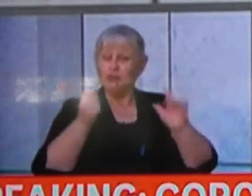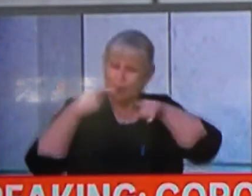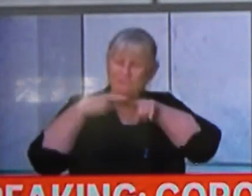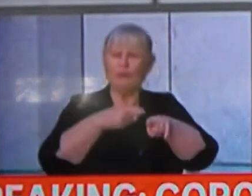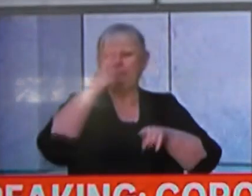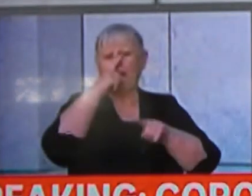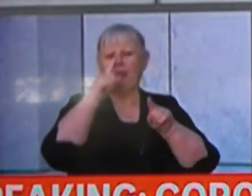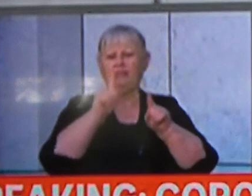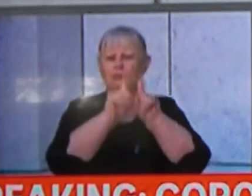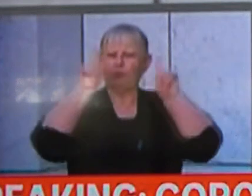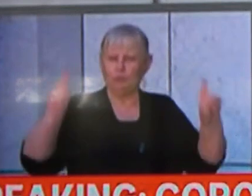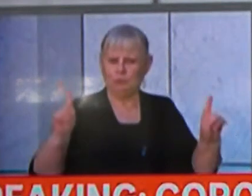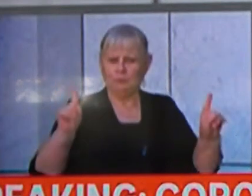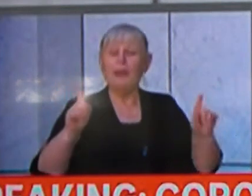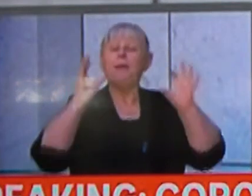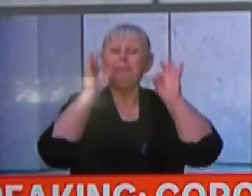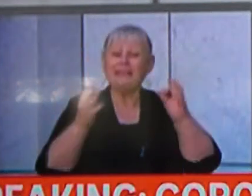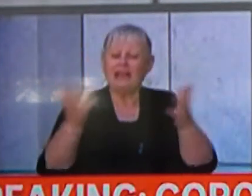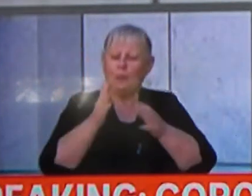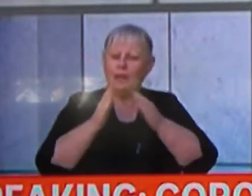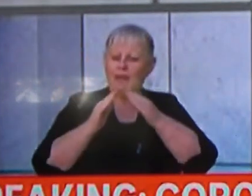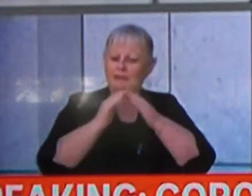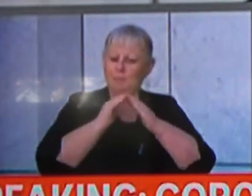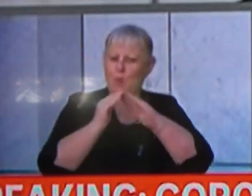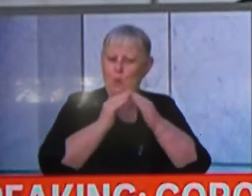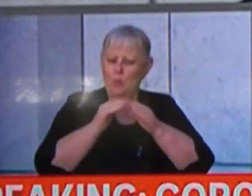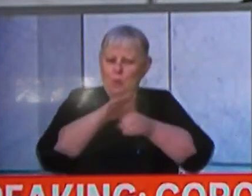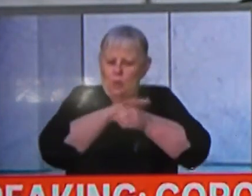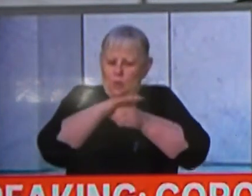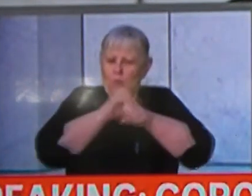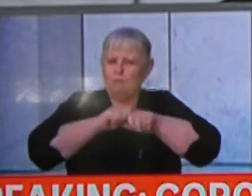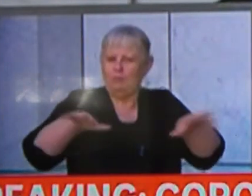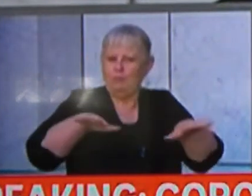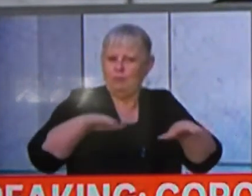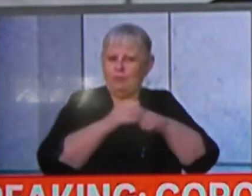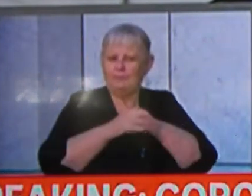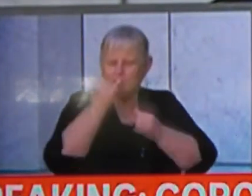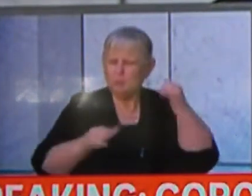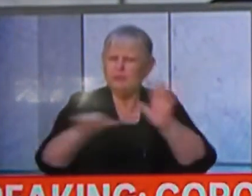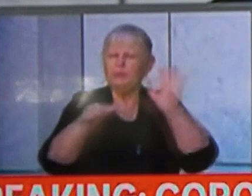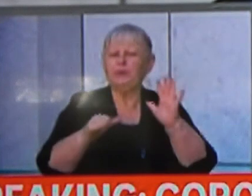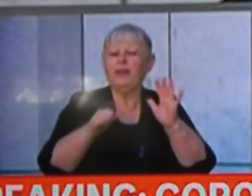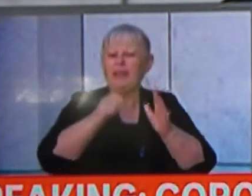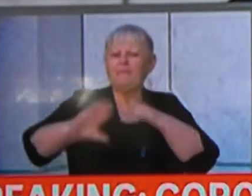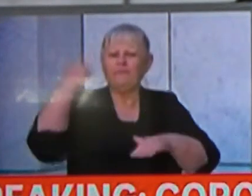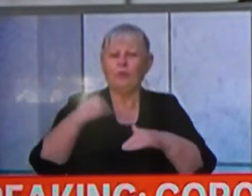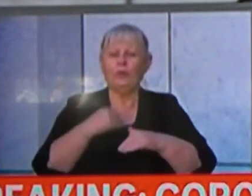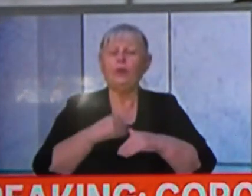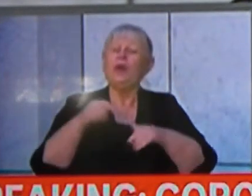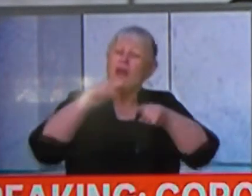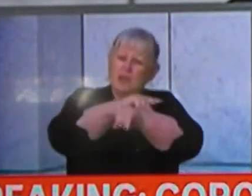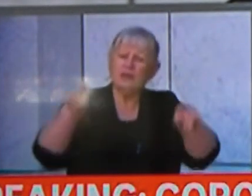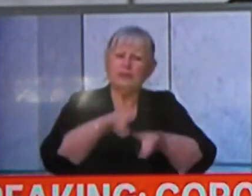distancing, particularly in areas of outbreaks, than might otherwise need be the case. the more Australians